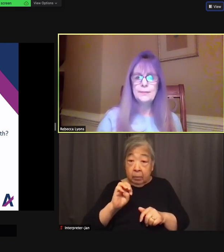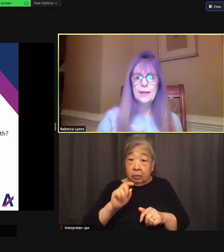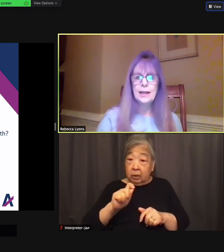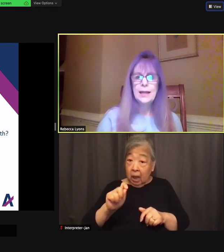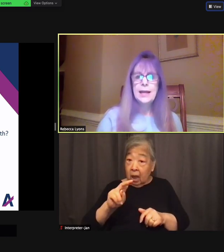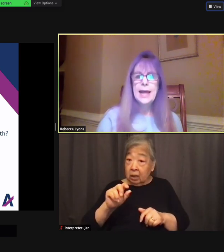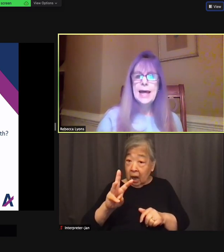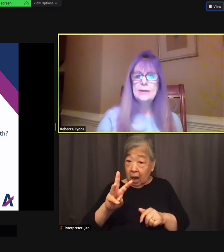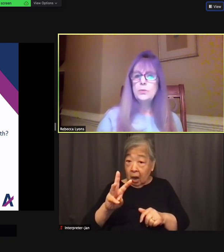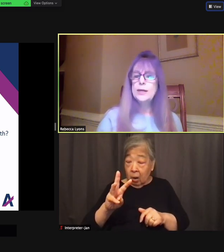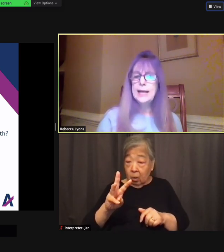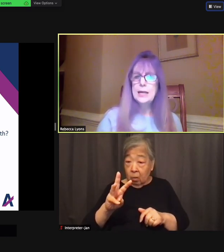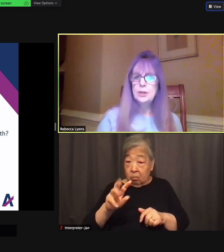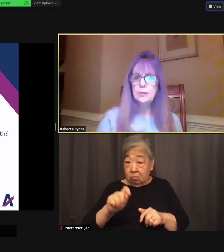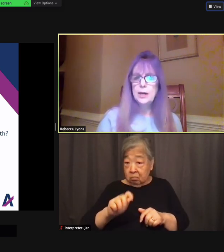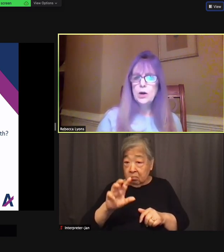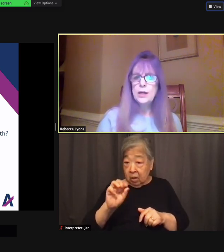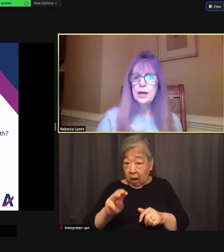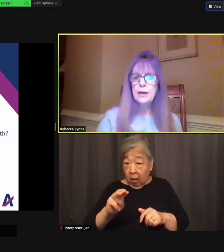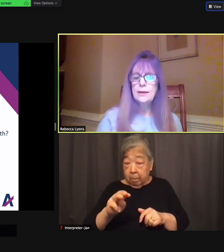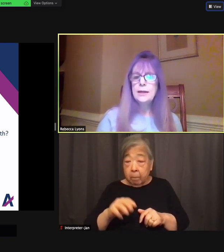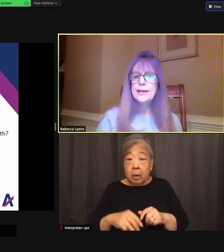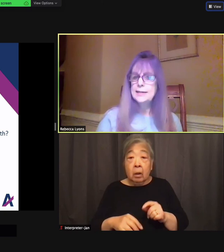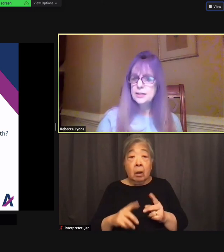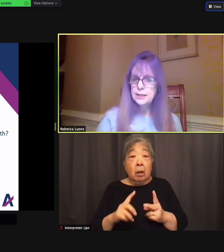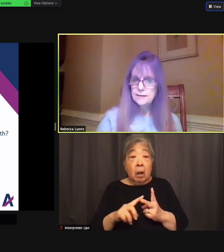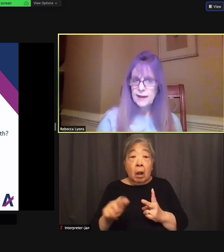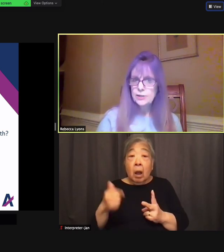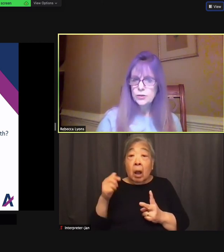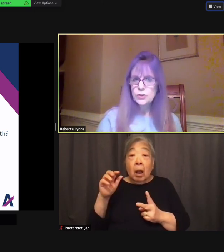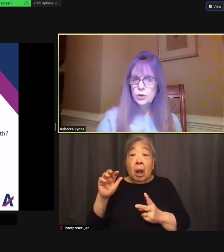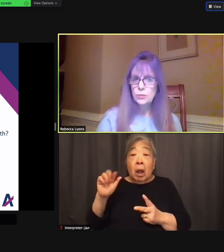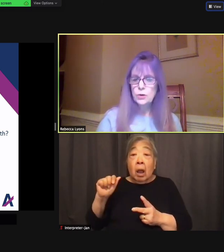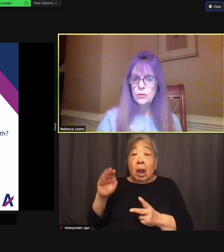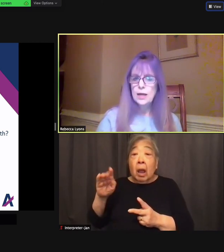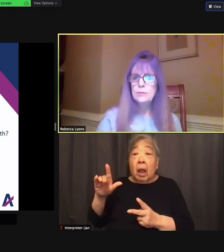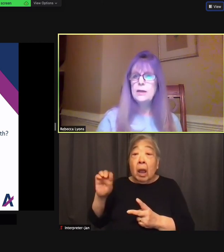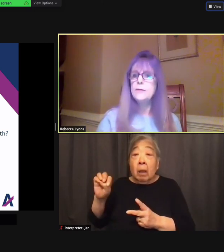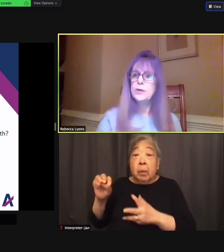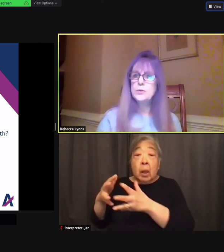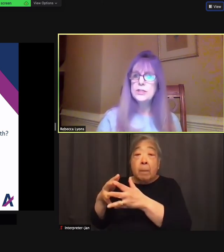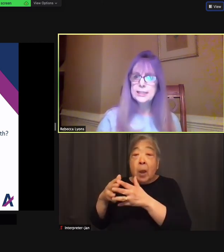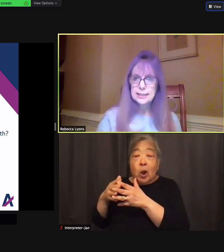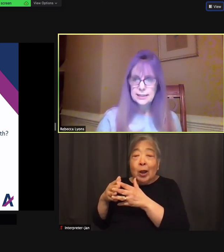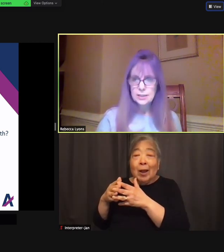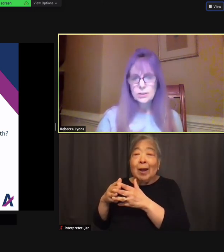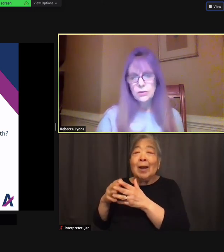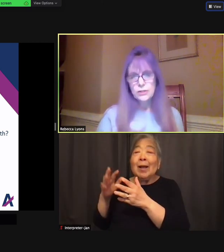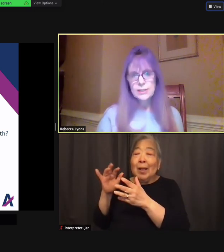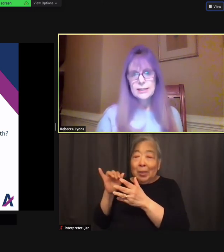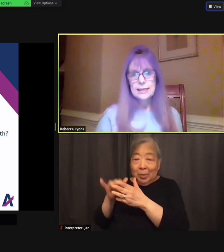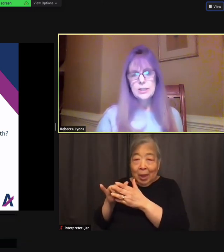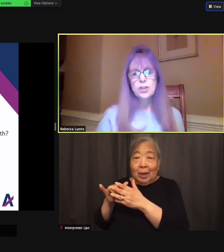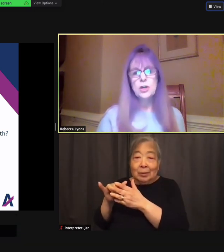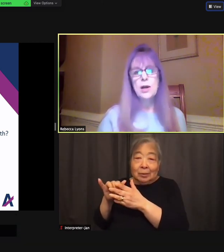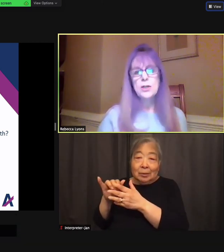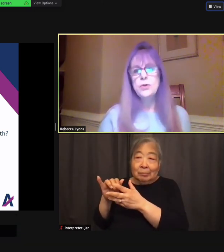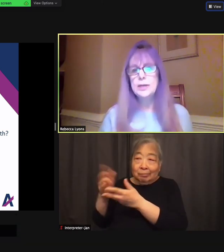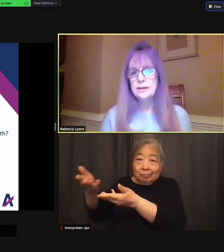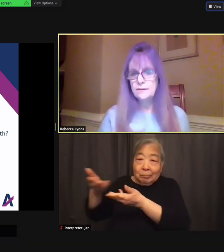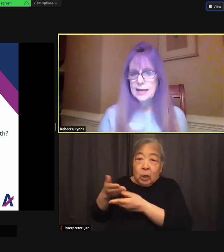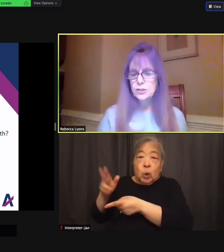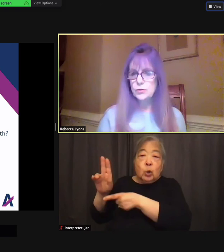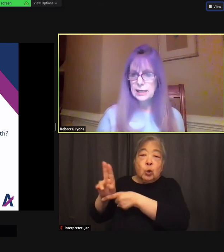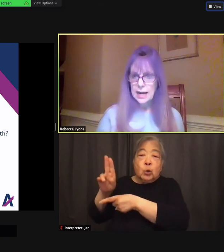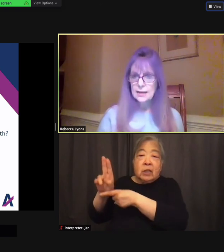ABLE-now.com. And with ABLEamerica, that's the Advisor Soul program. If you're interested in this, you just need to talk to